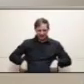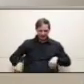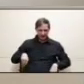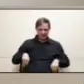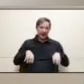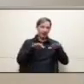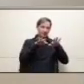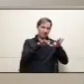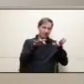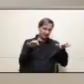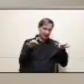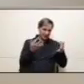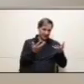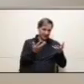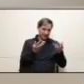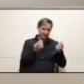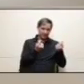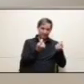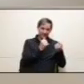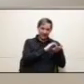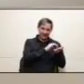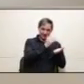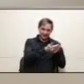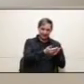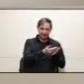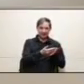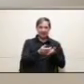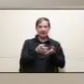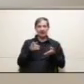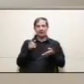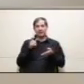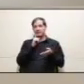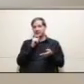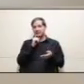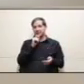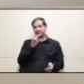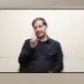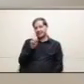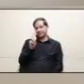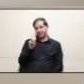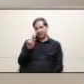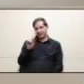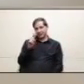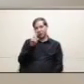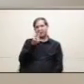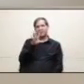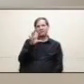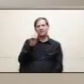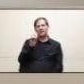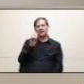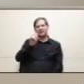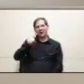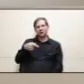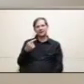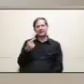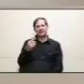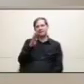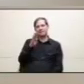Mr. Smith was granted 150,000 rand bail. The question there is, what is happening with that